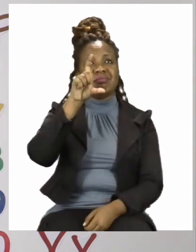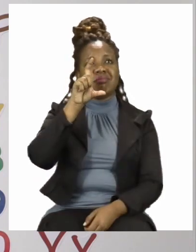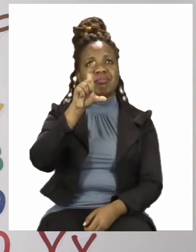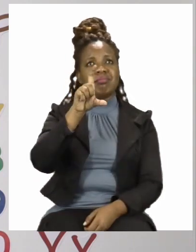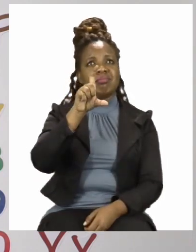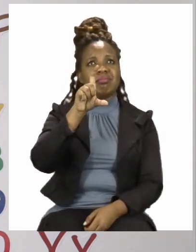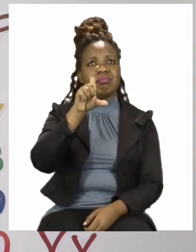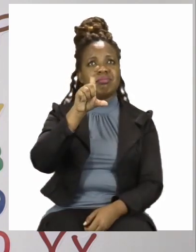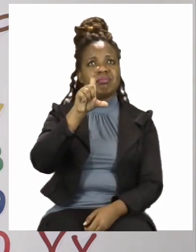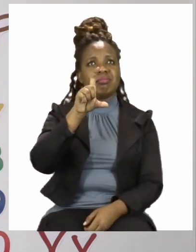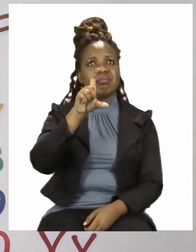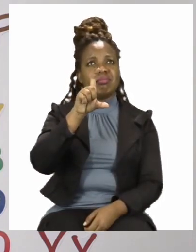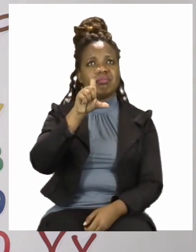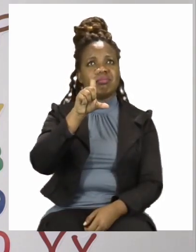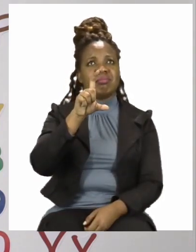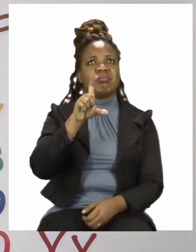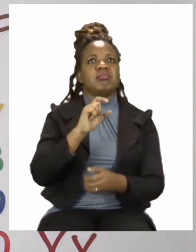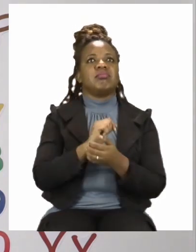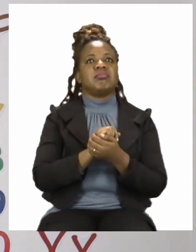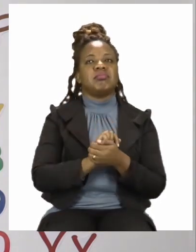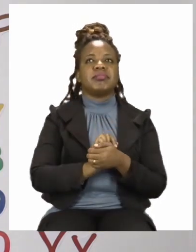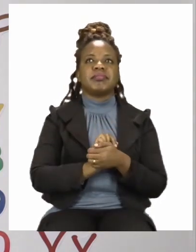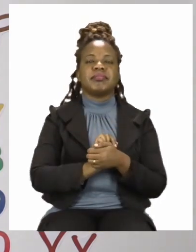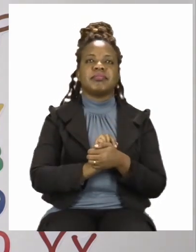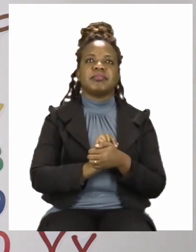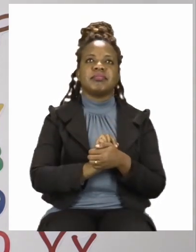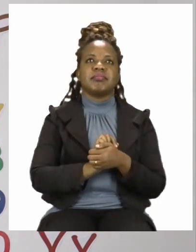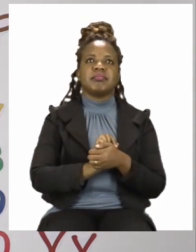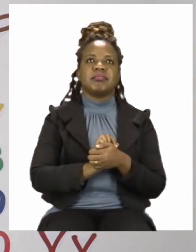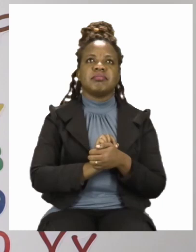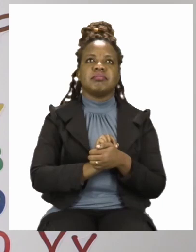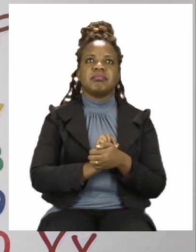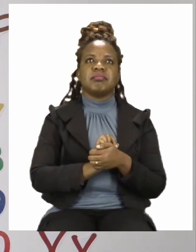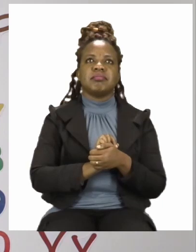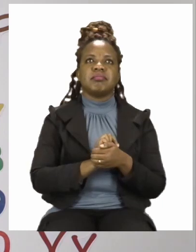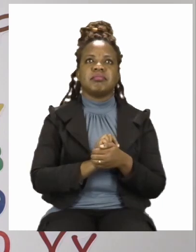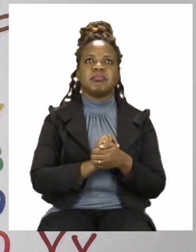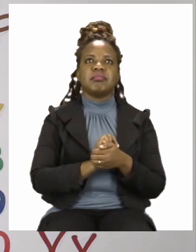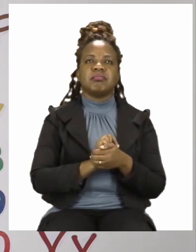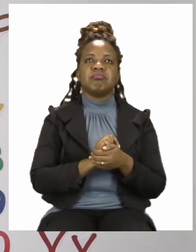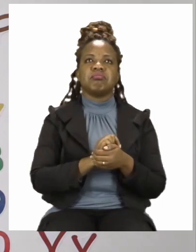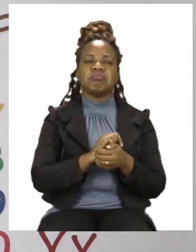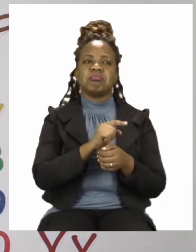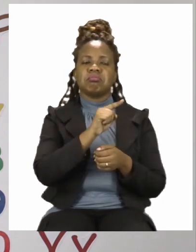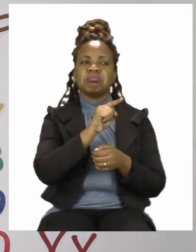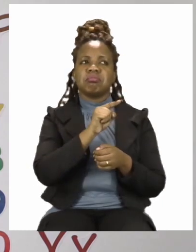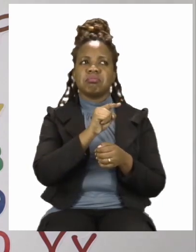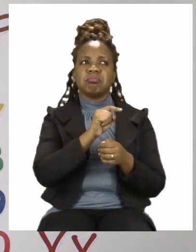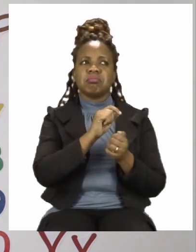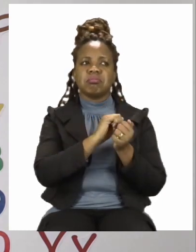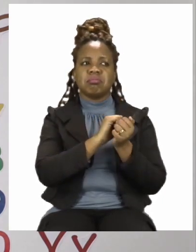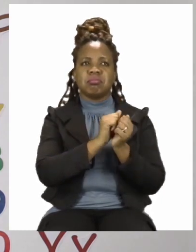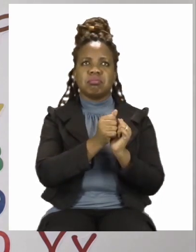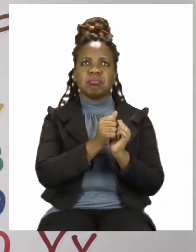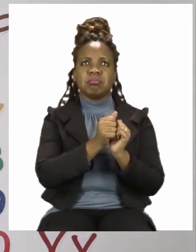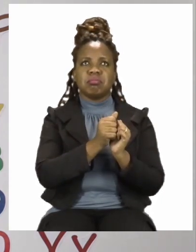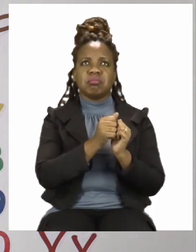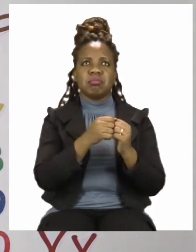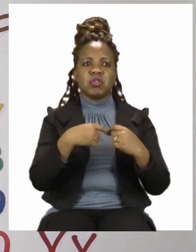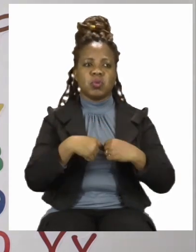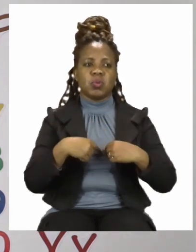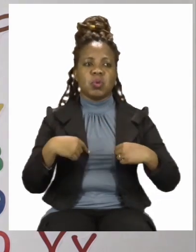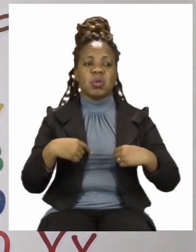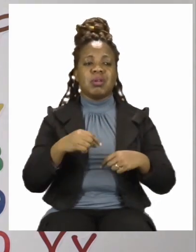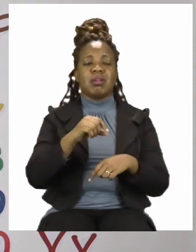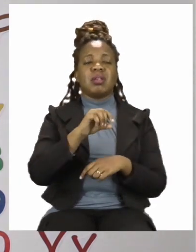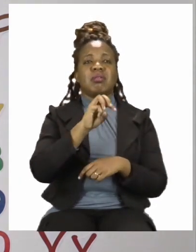W for the word we. Now I have changed our sentence to start with